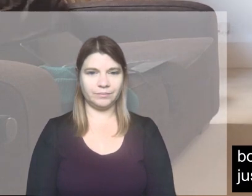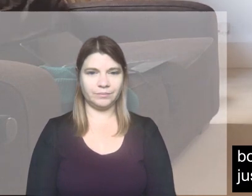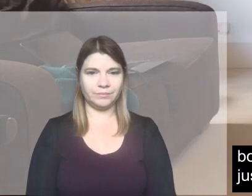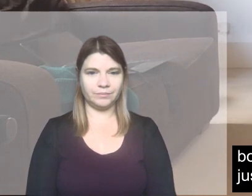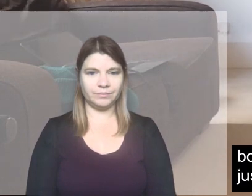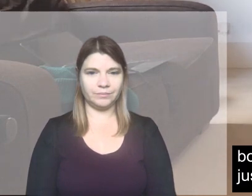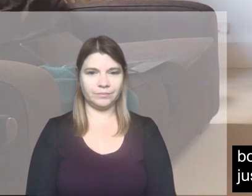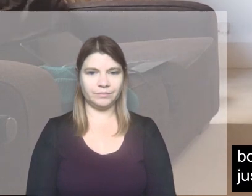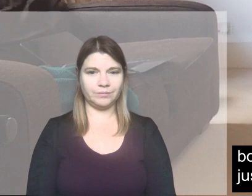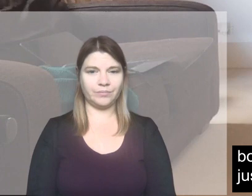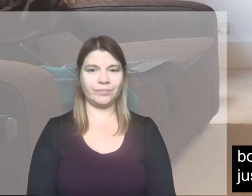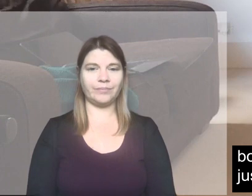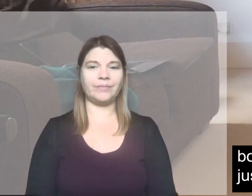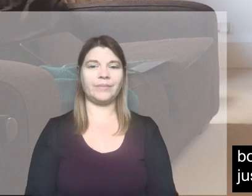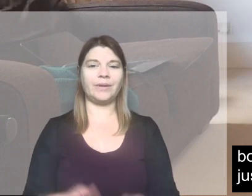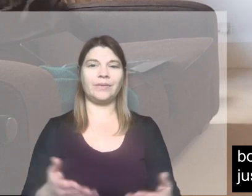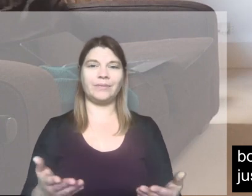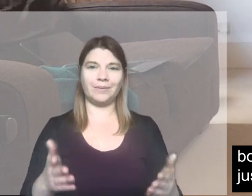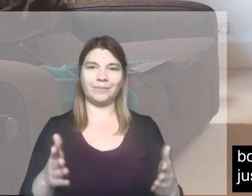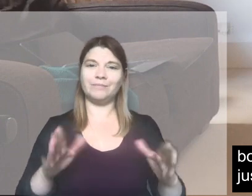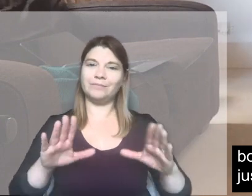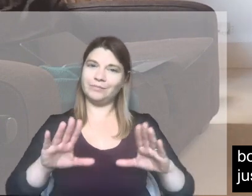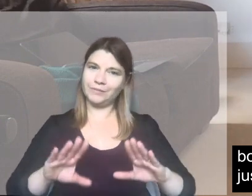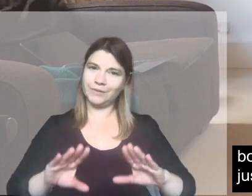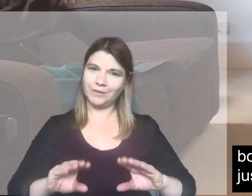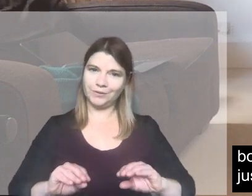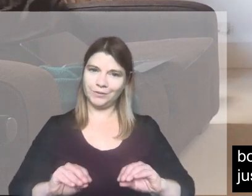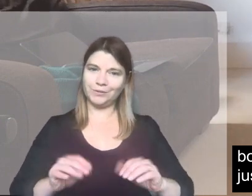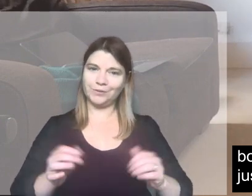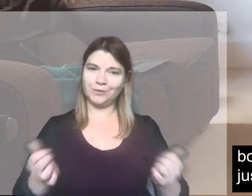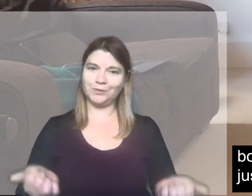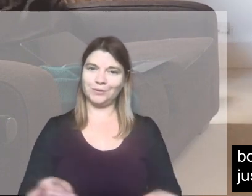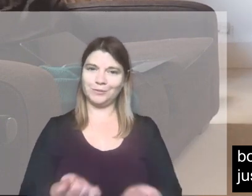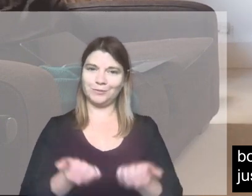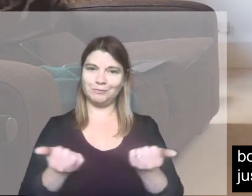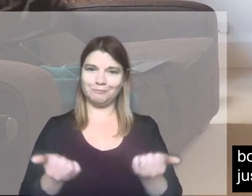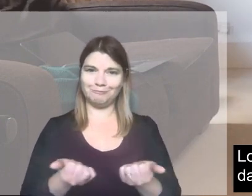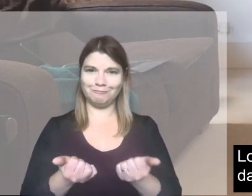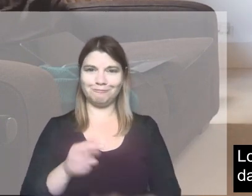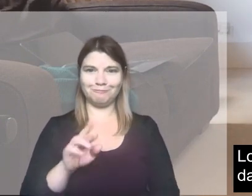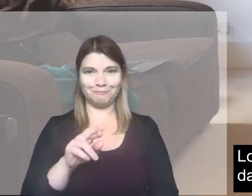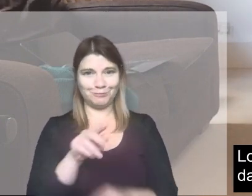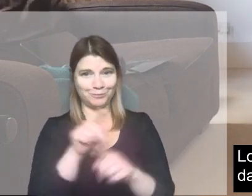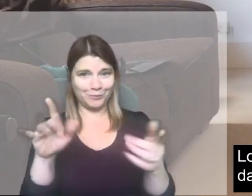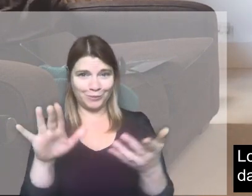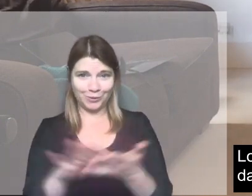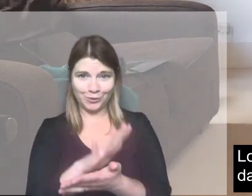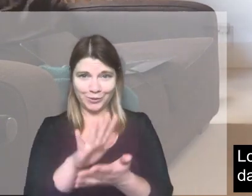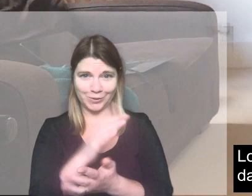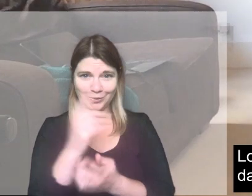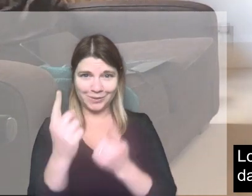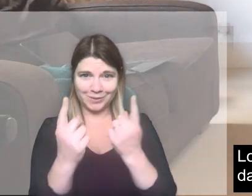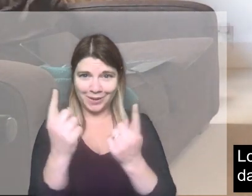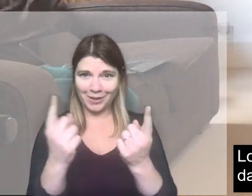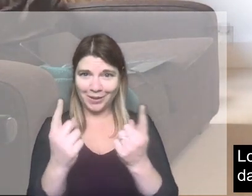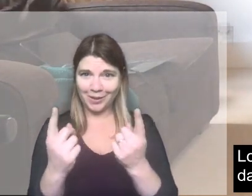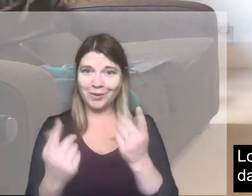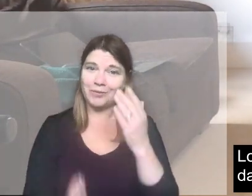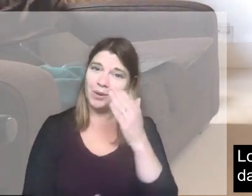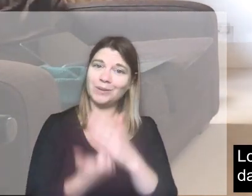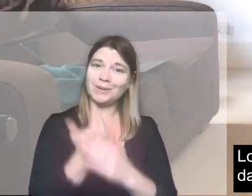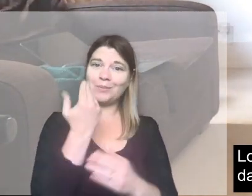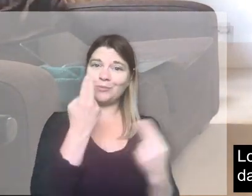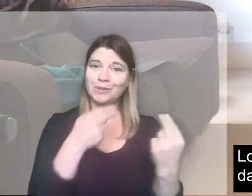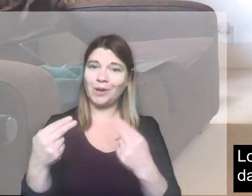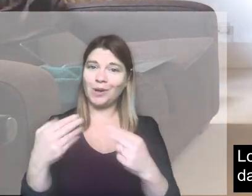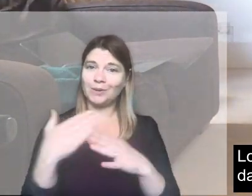over the legs. And then we'll just finish there. Lovely. I hope you've enjoyed that session